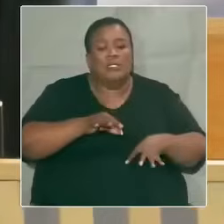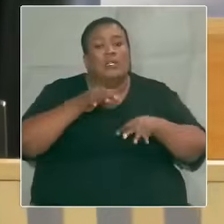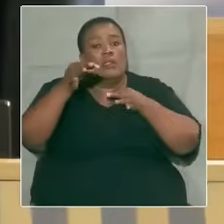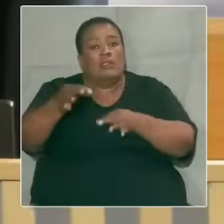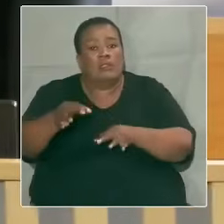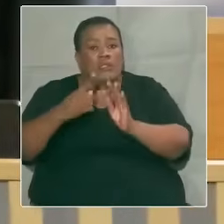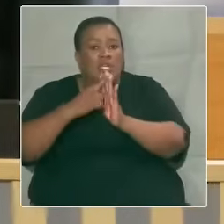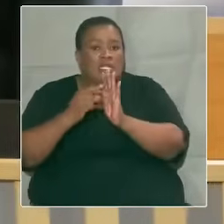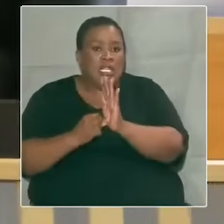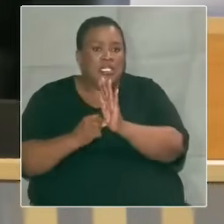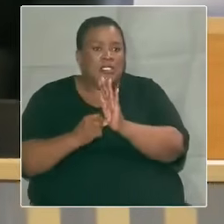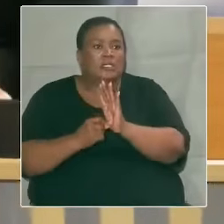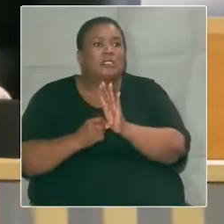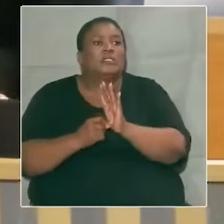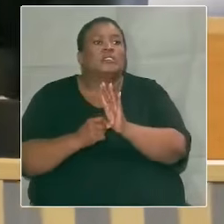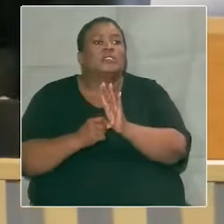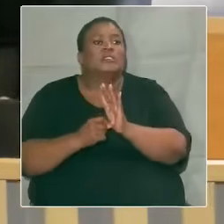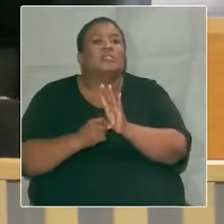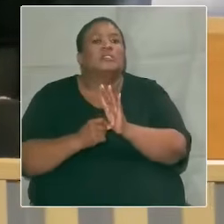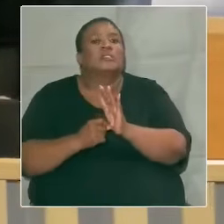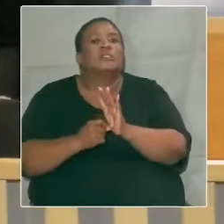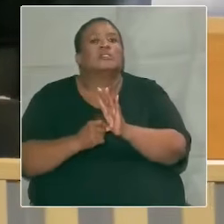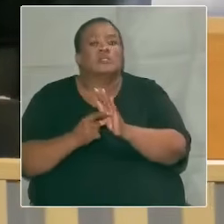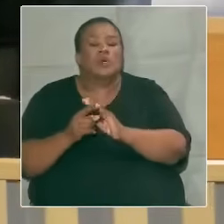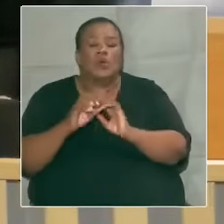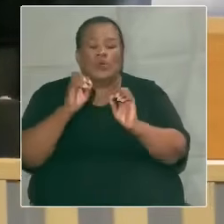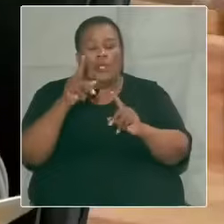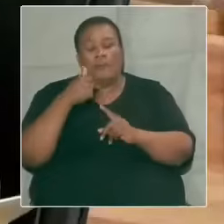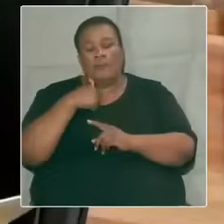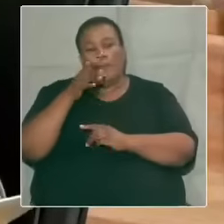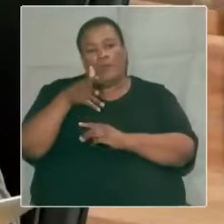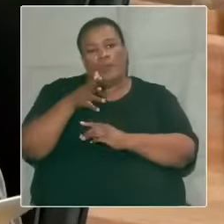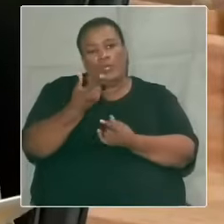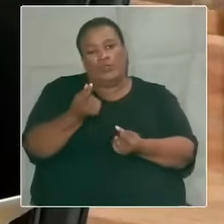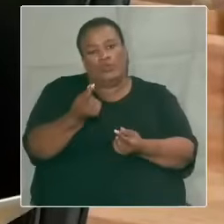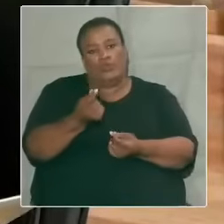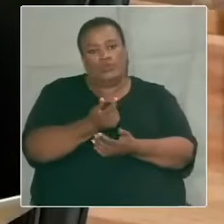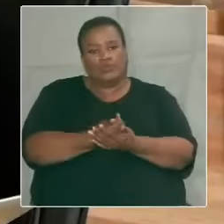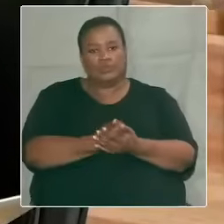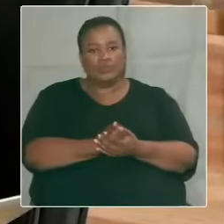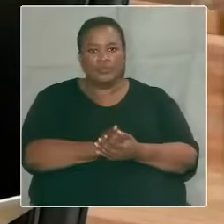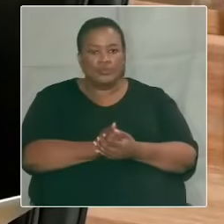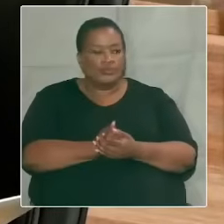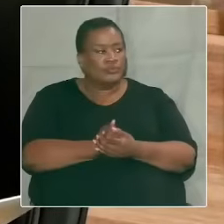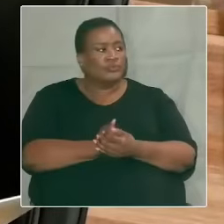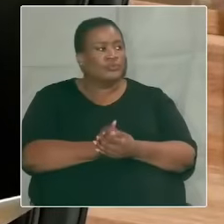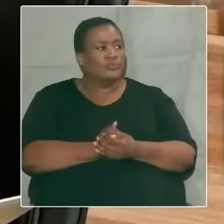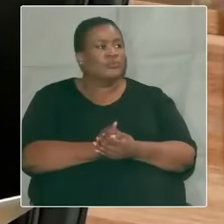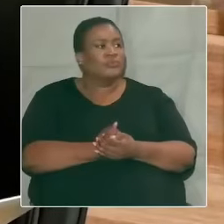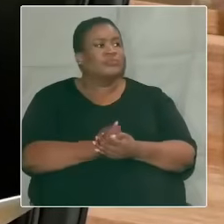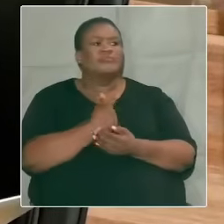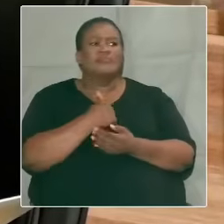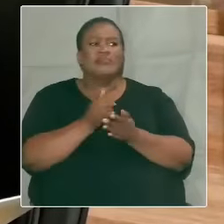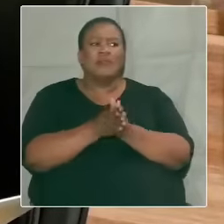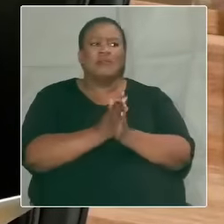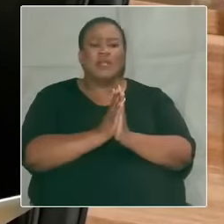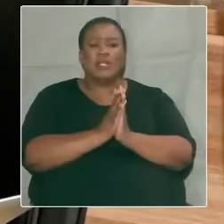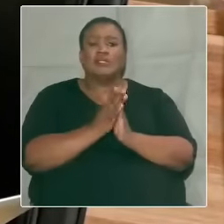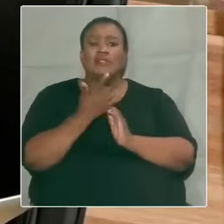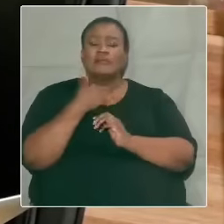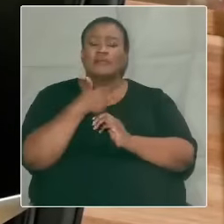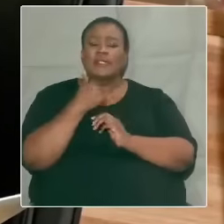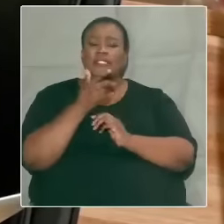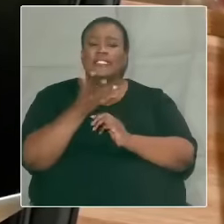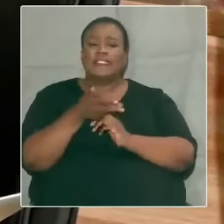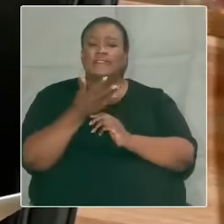extension date, Okay. pages so-and-so. Yes, we'll do so. Thank you. And can I just request that I come back